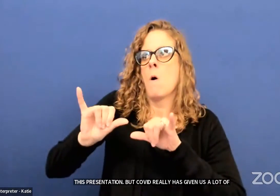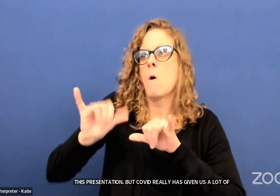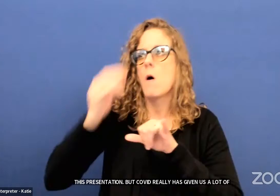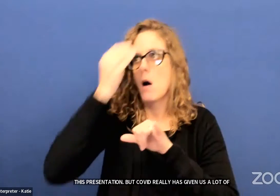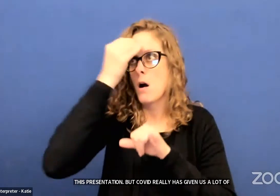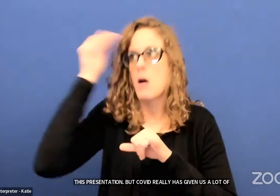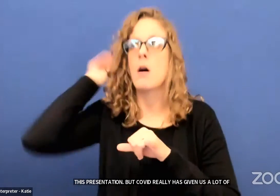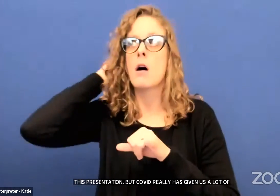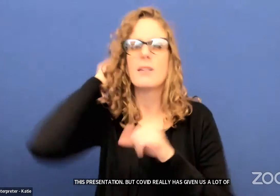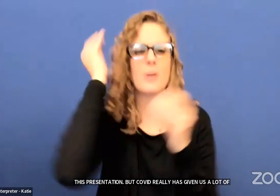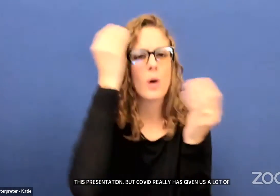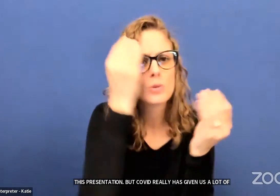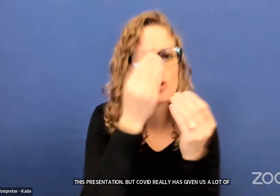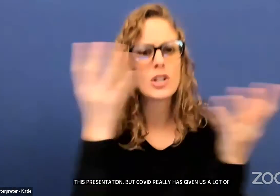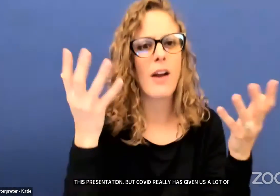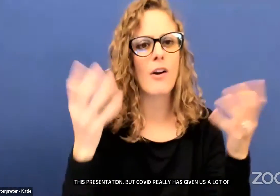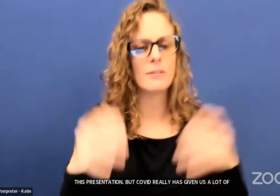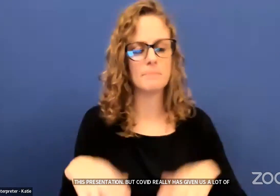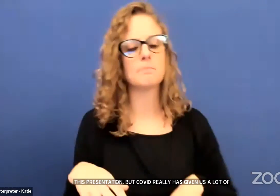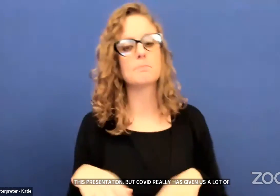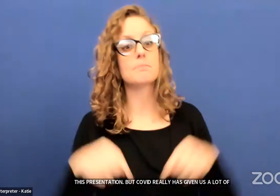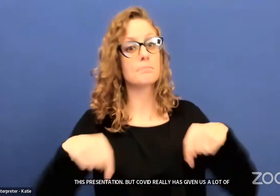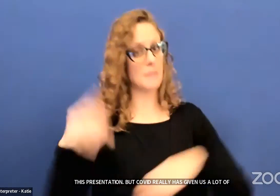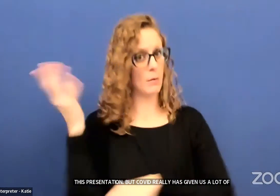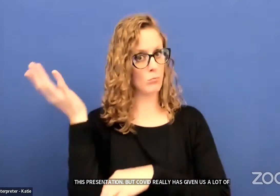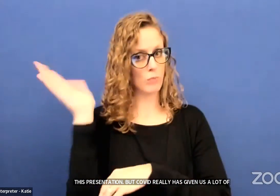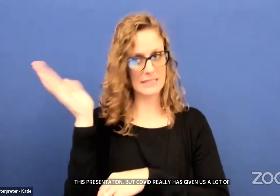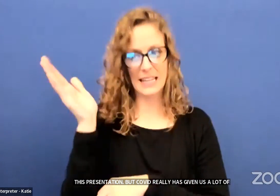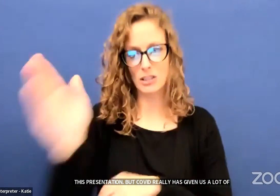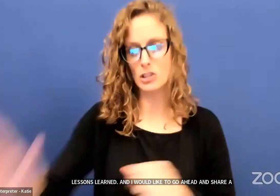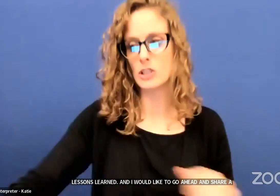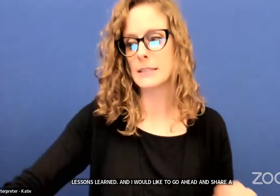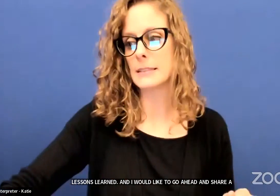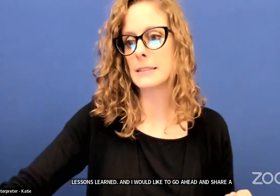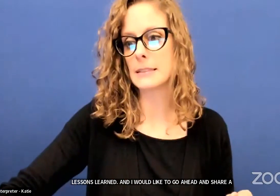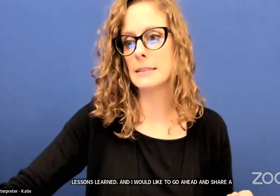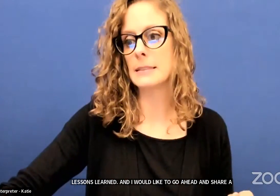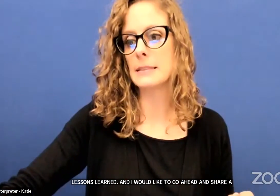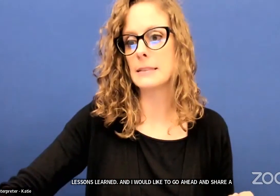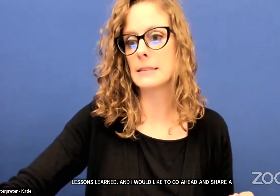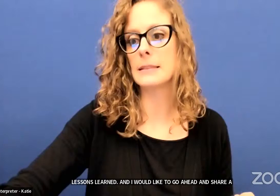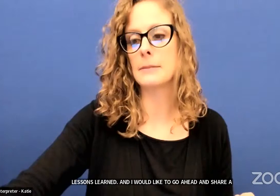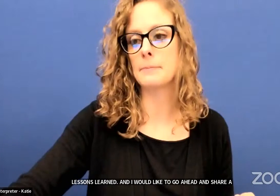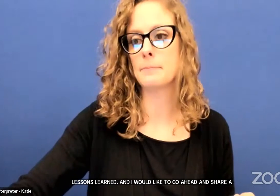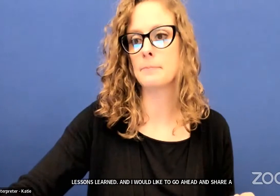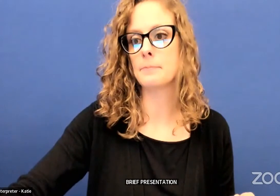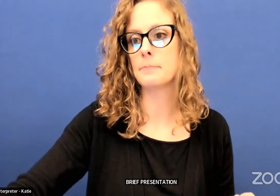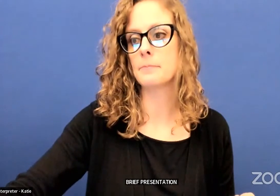ahead and share a brief presentation that I'll have.